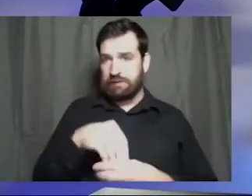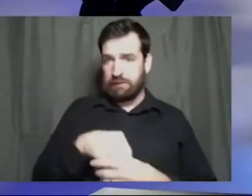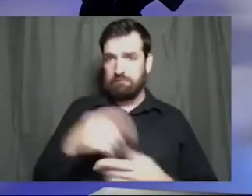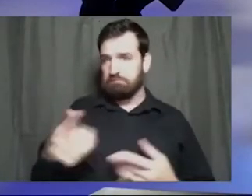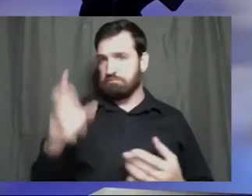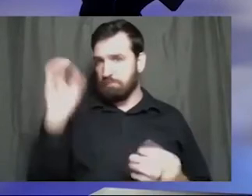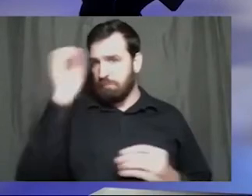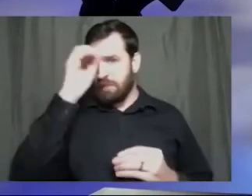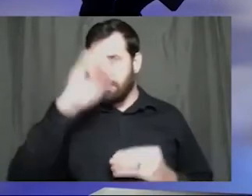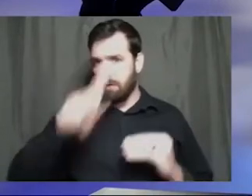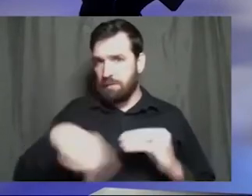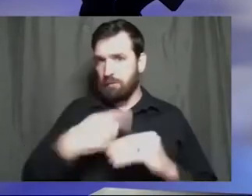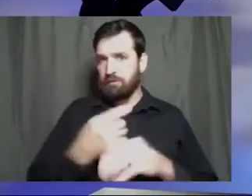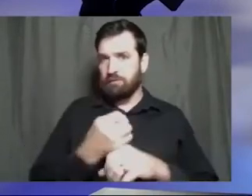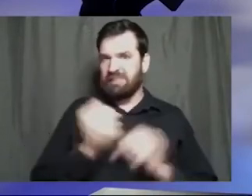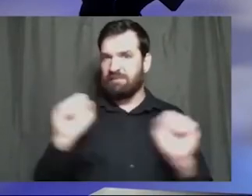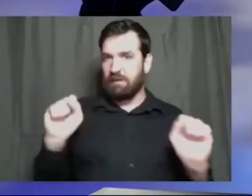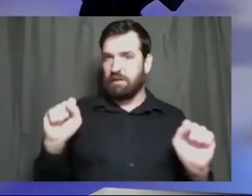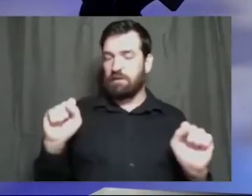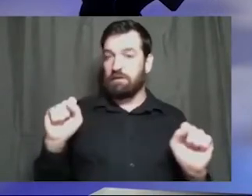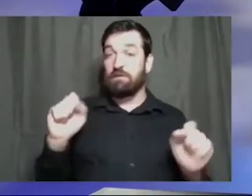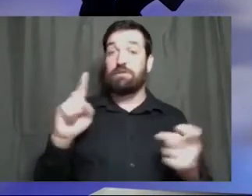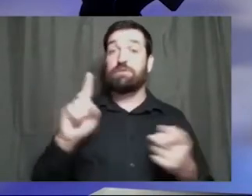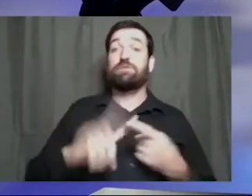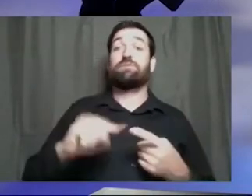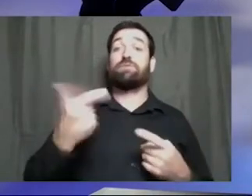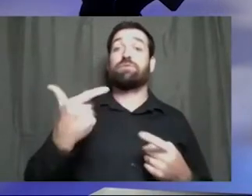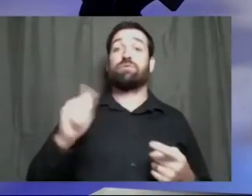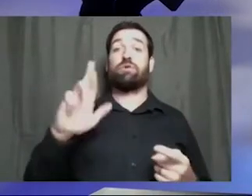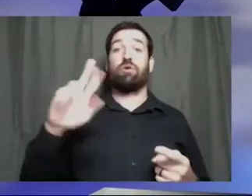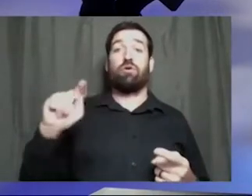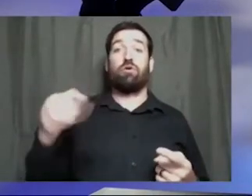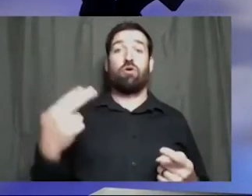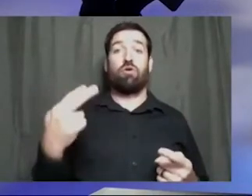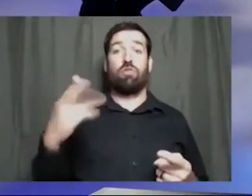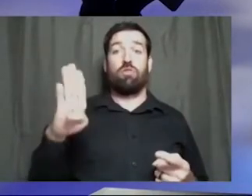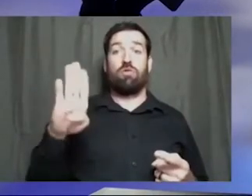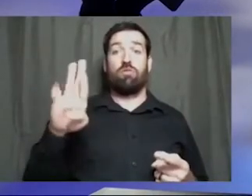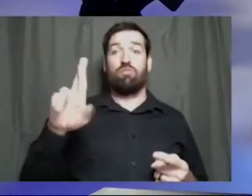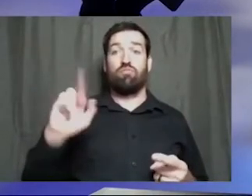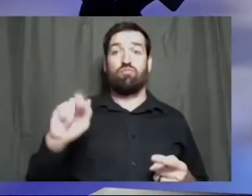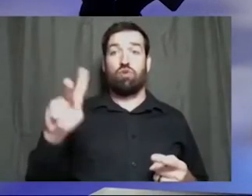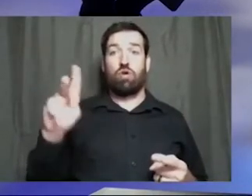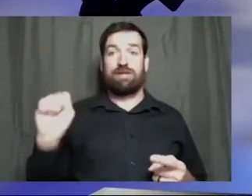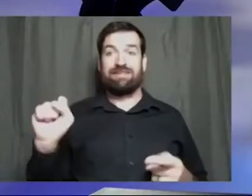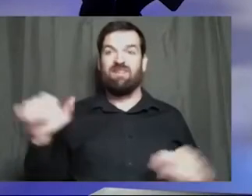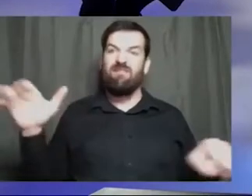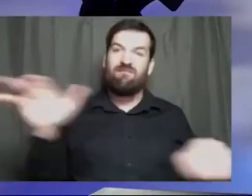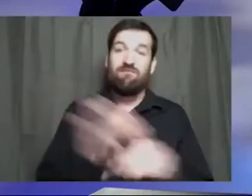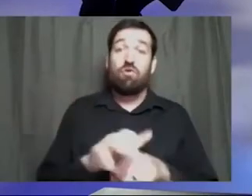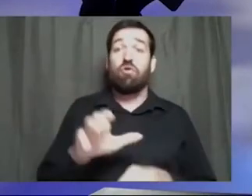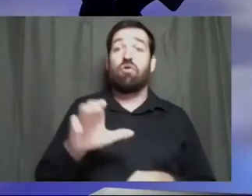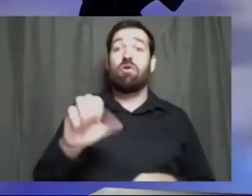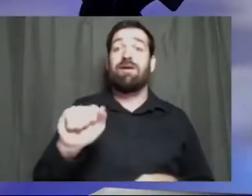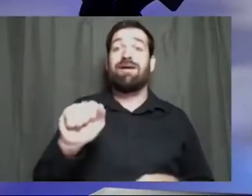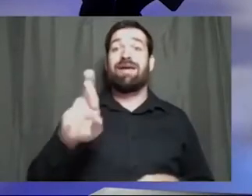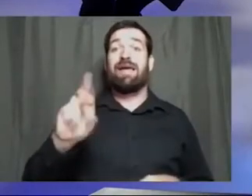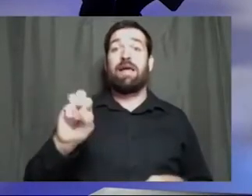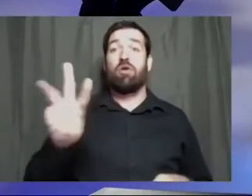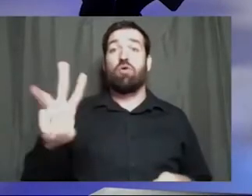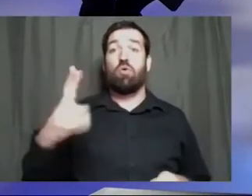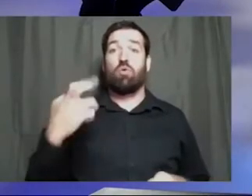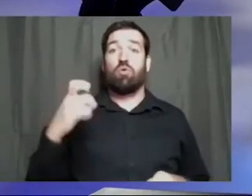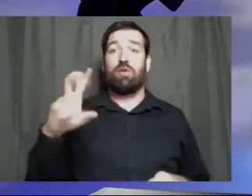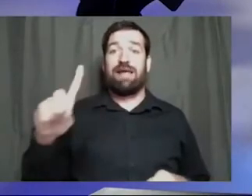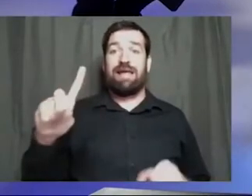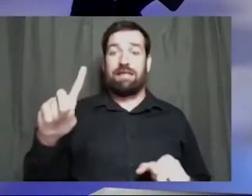of going to the big Garth Brooks concert at a full Arrowhead, even if you're fully vaccinated? Yeah, okay,